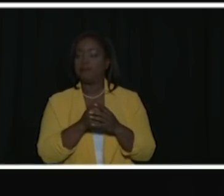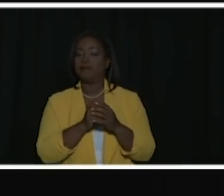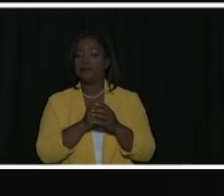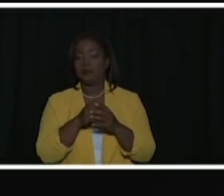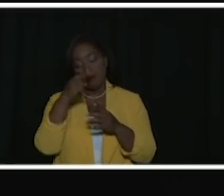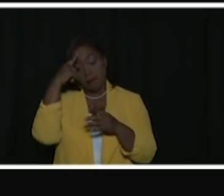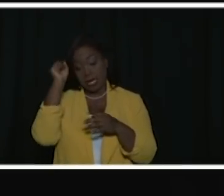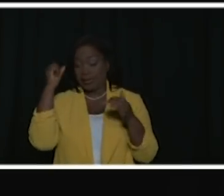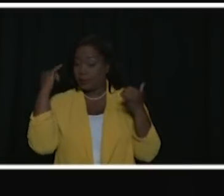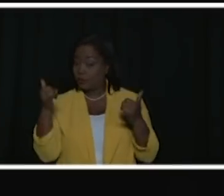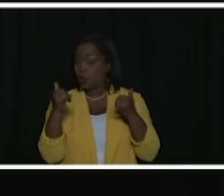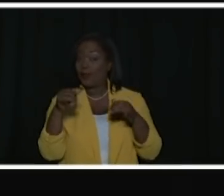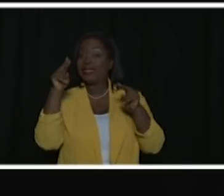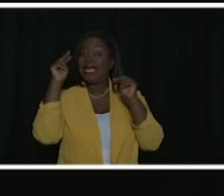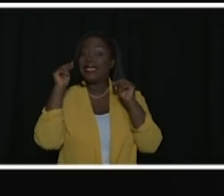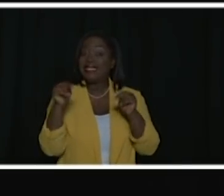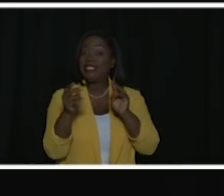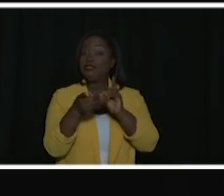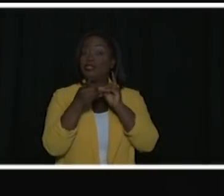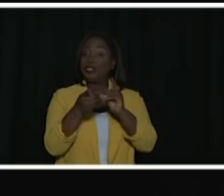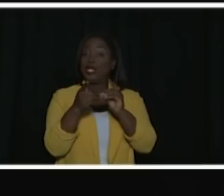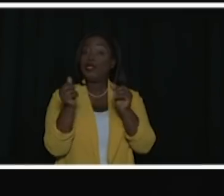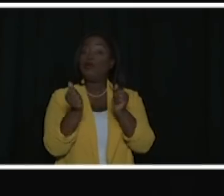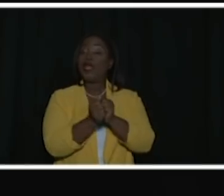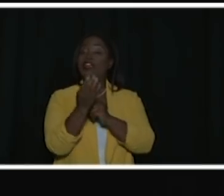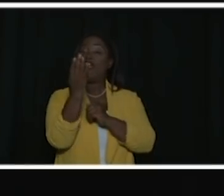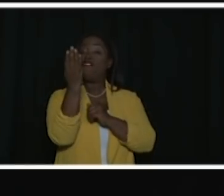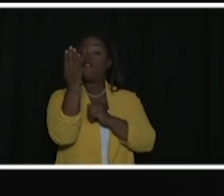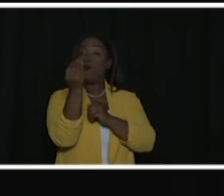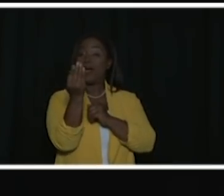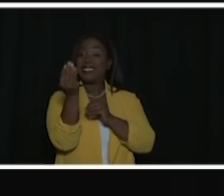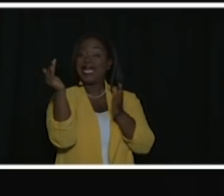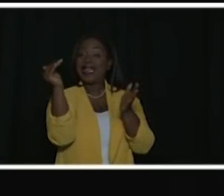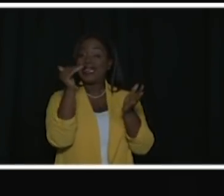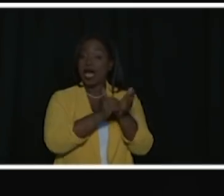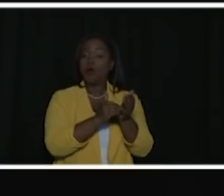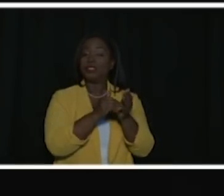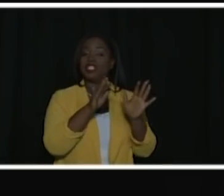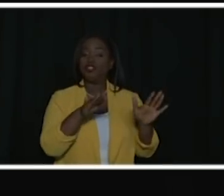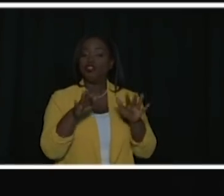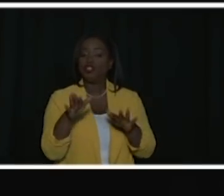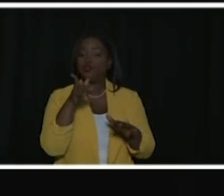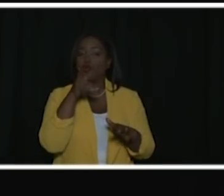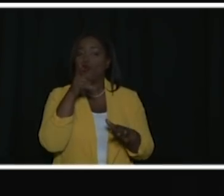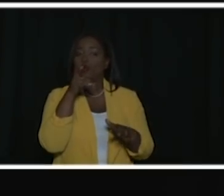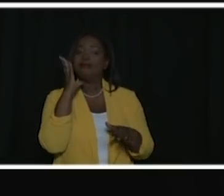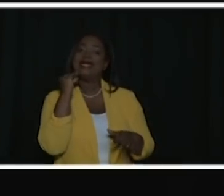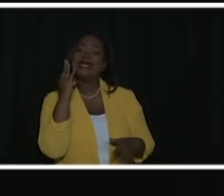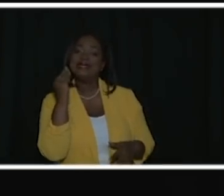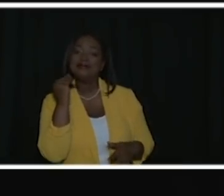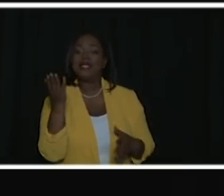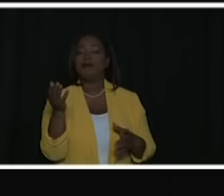14,000 cases. So we have to educate, sensitize our parents, our caregivers, our community members, and